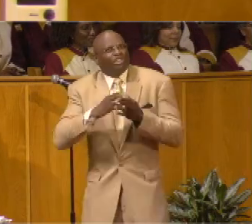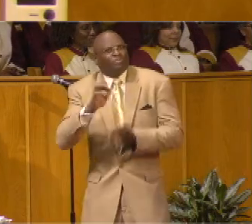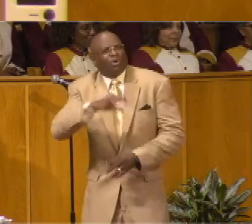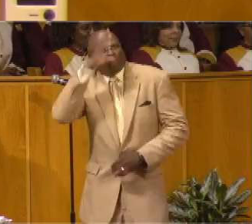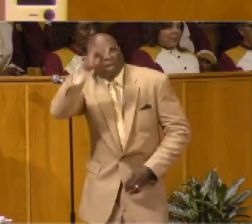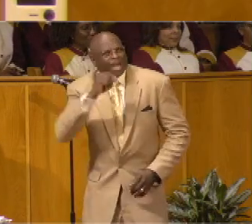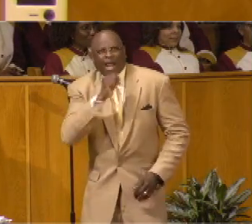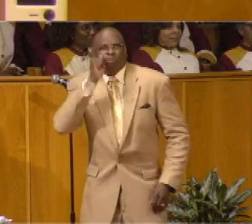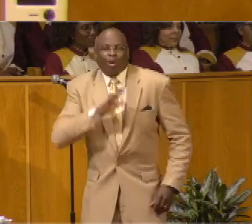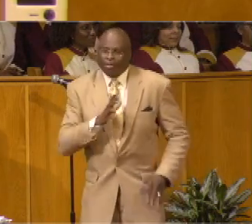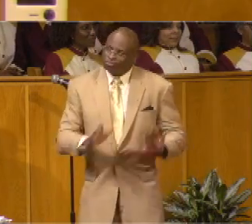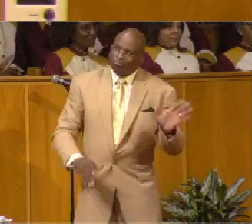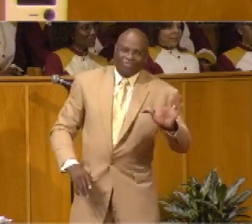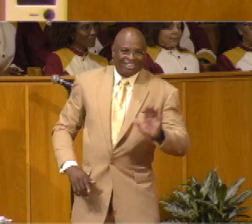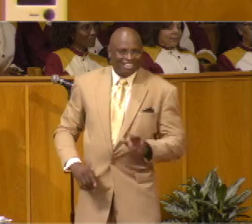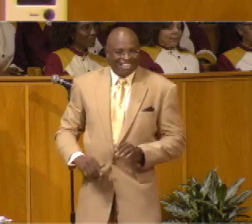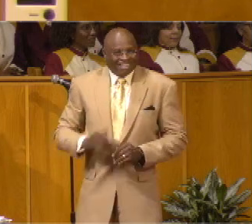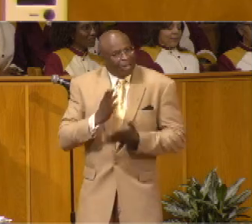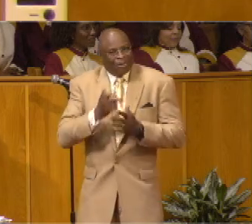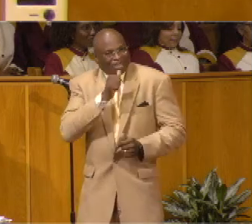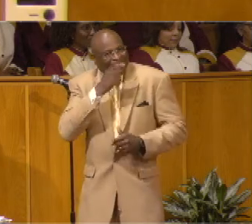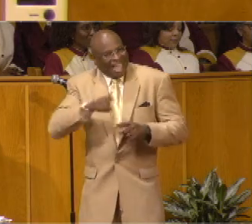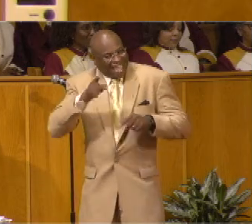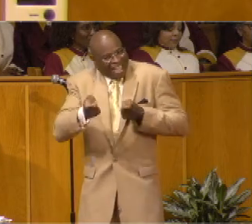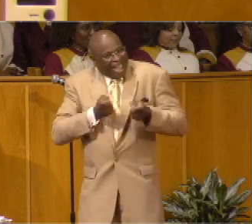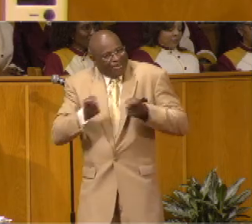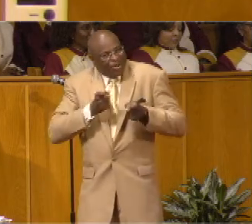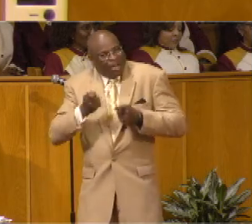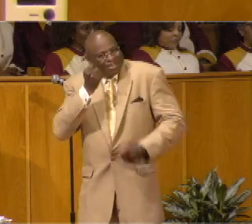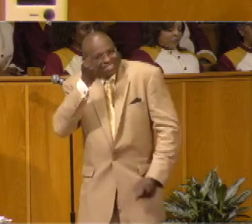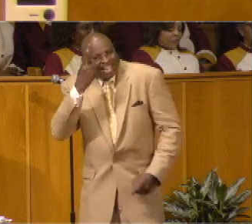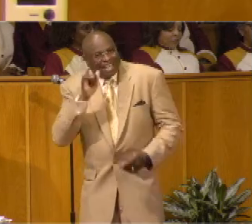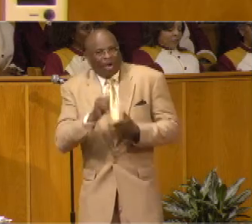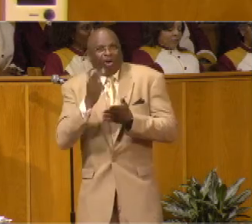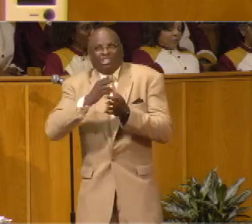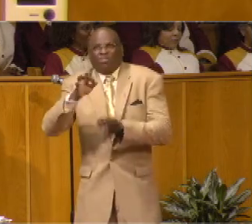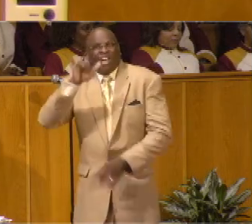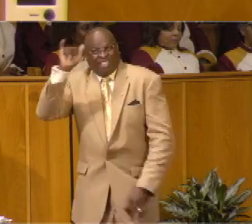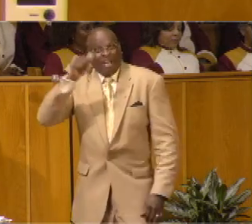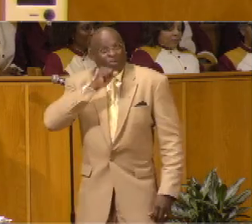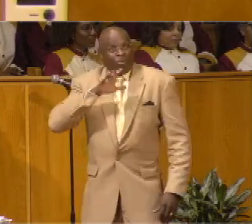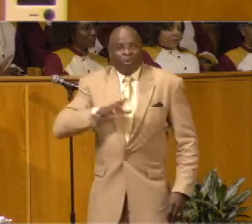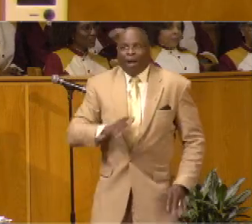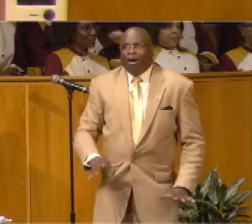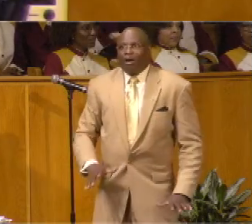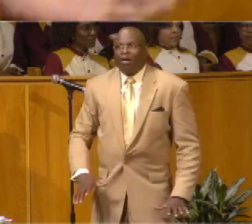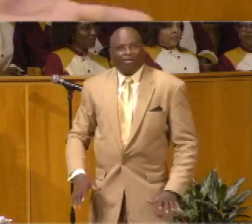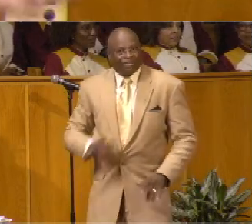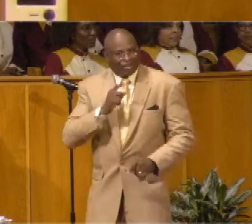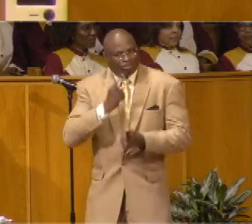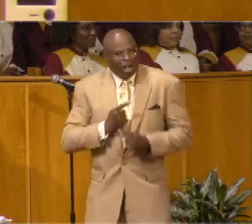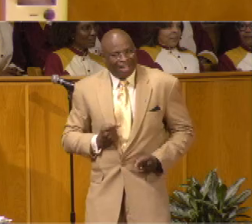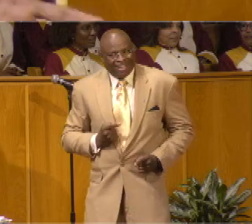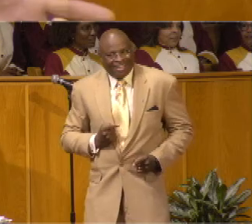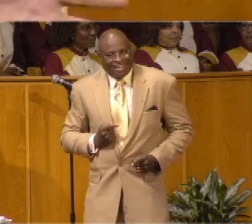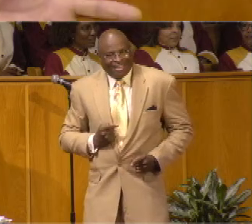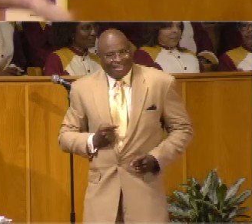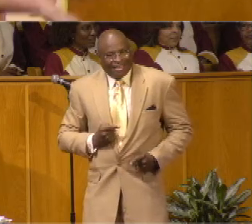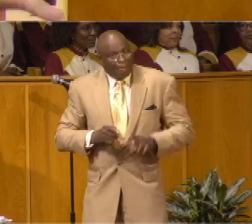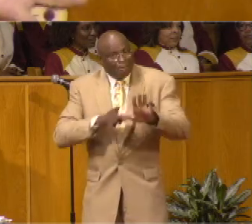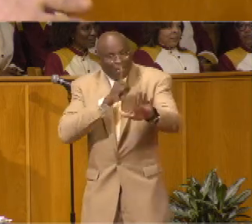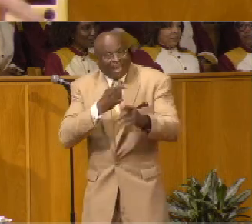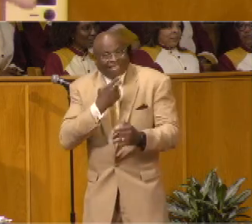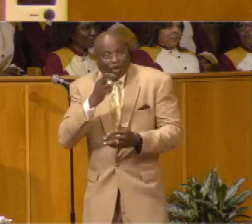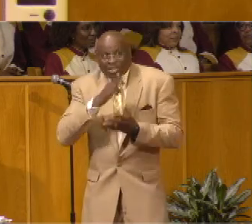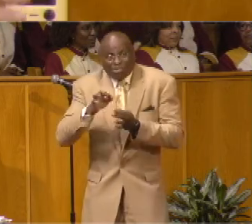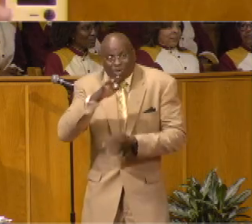Some folk just can't stomach the idea of referring to the Holy Spirit as she. And I want to let you know, I'm not saying the